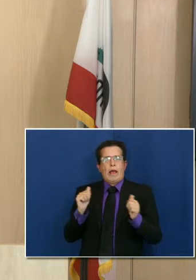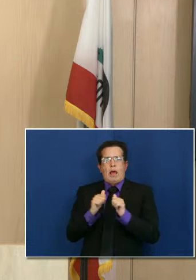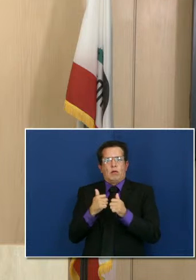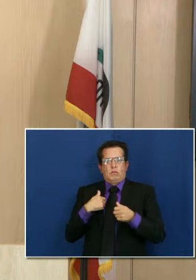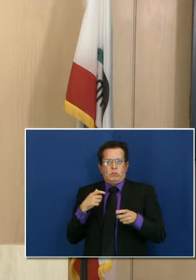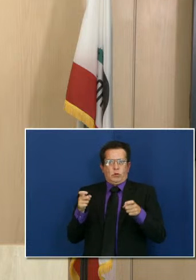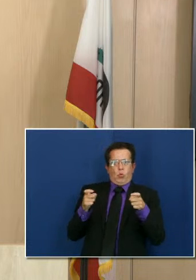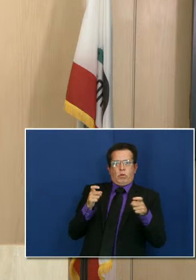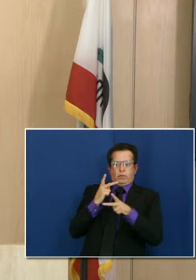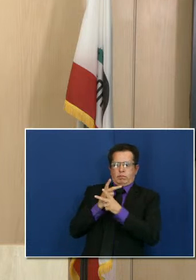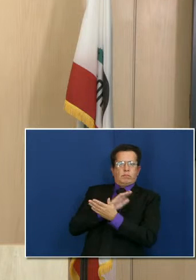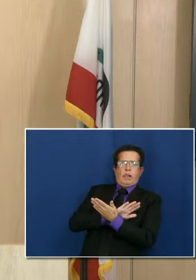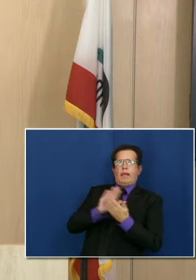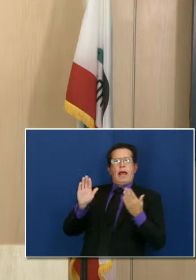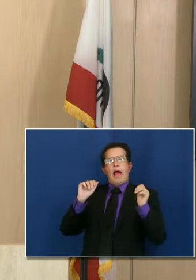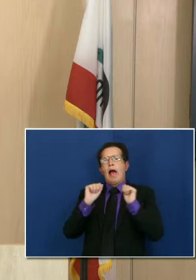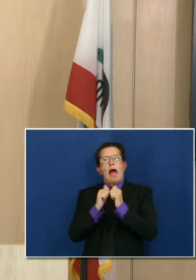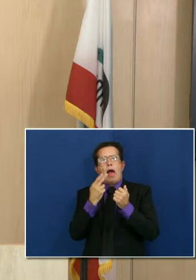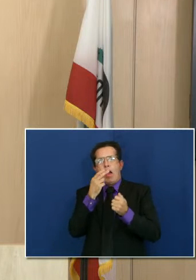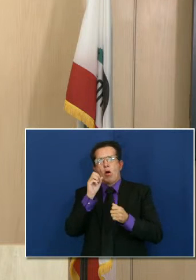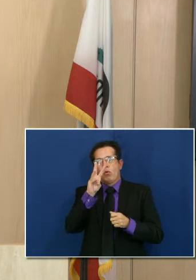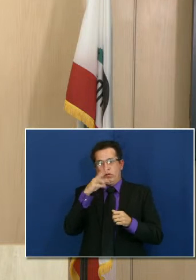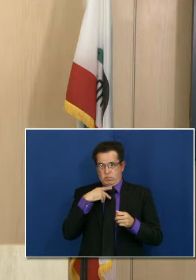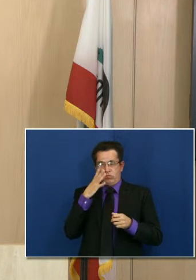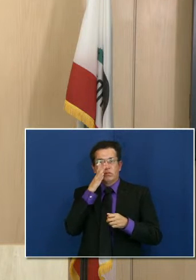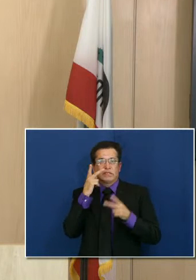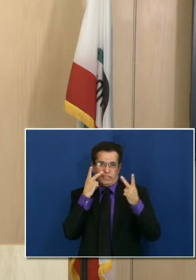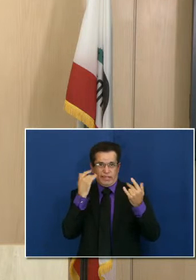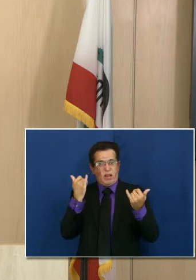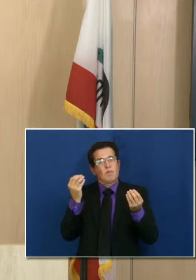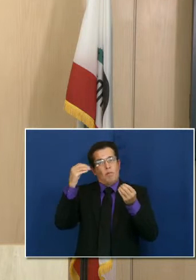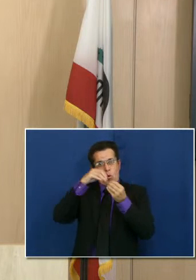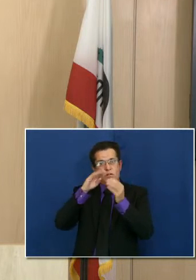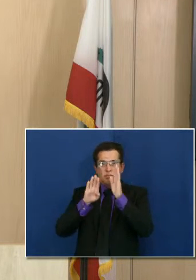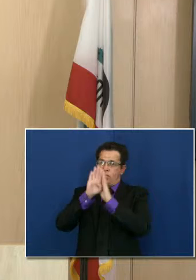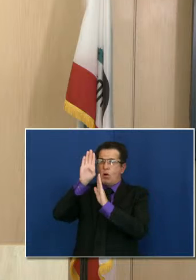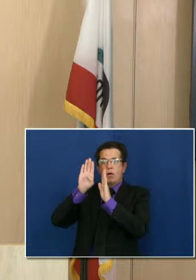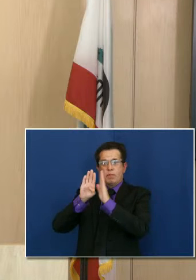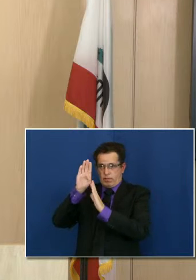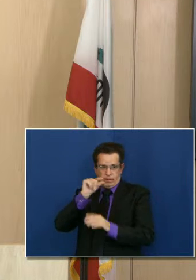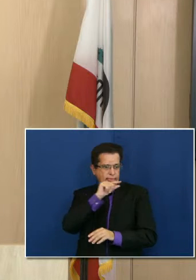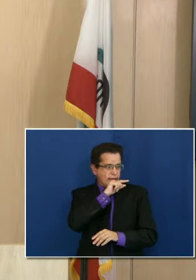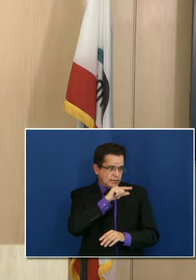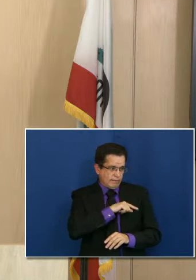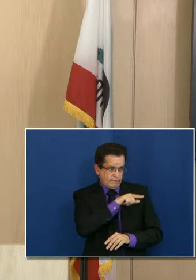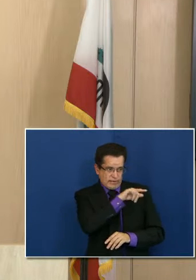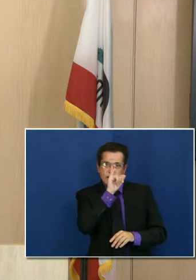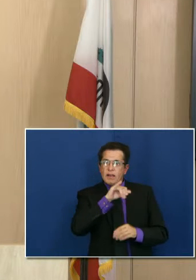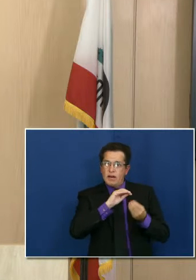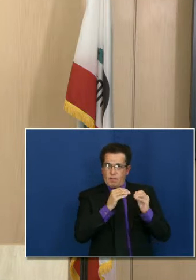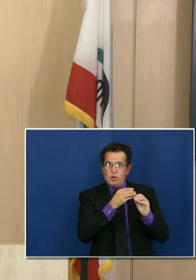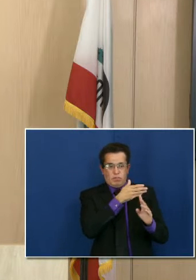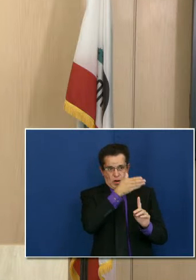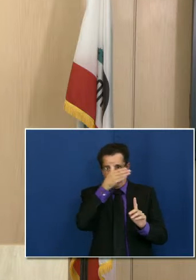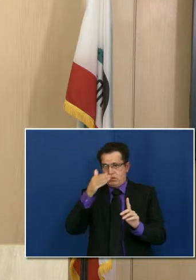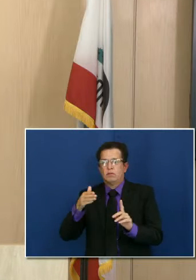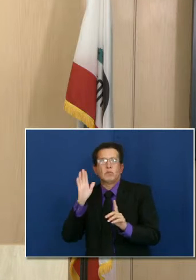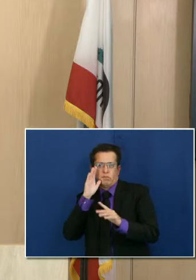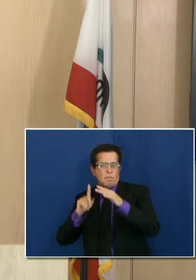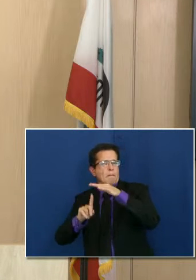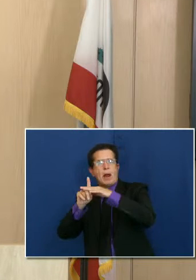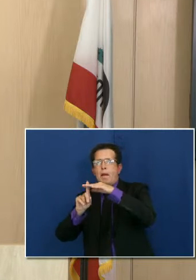very likely in the coming days we'll continue to see increase in cases, particularly coming out of Thanksgiving. Those will inevitably lead to increase